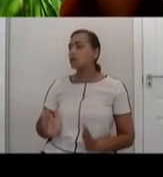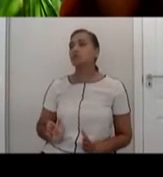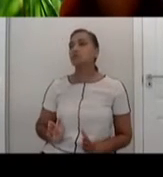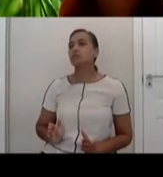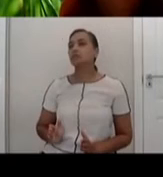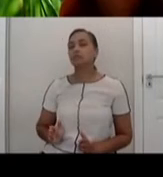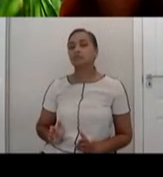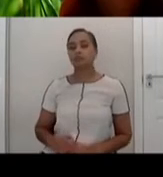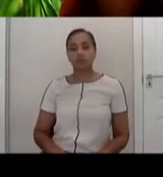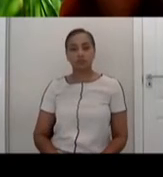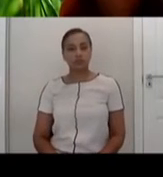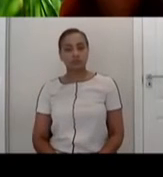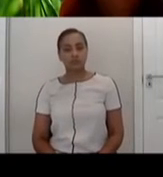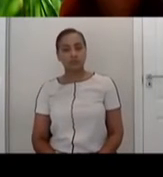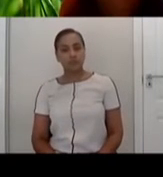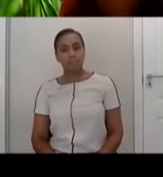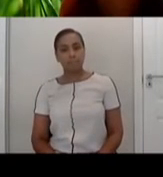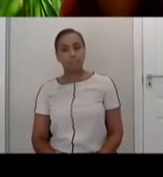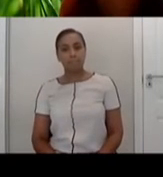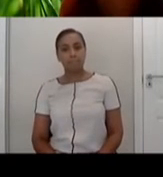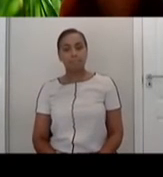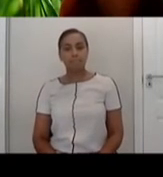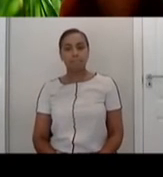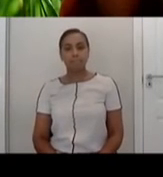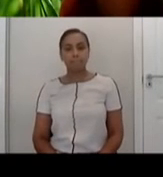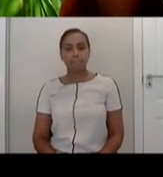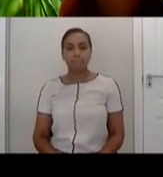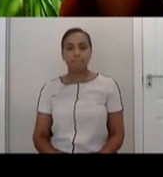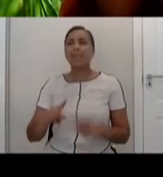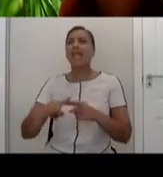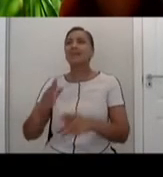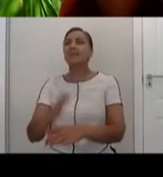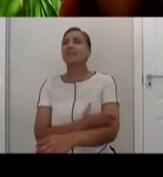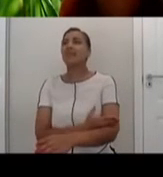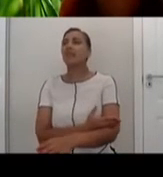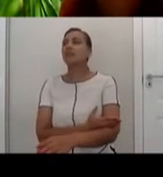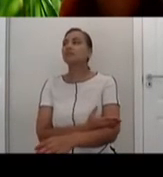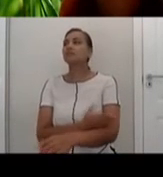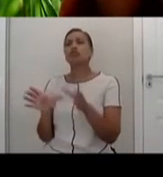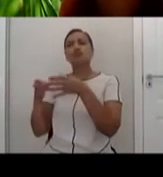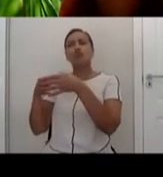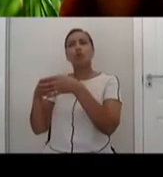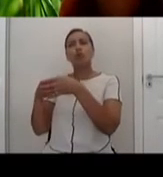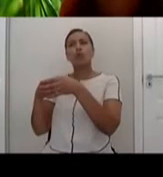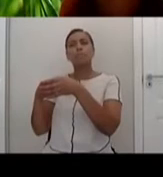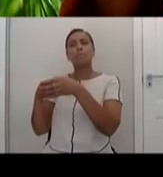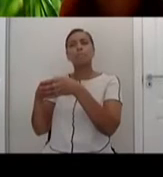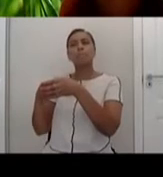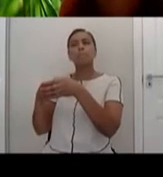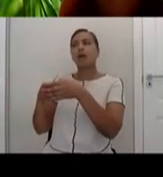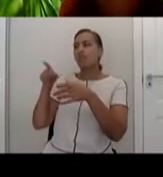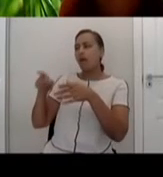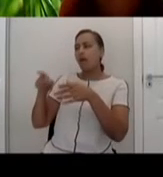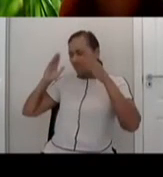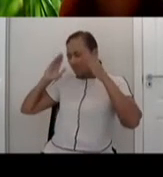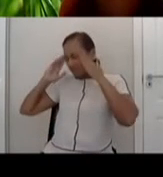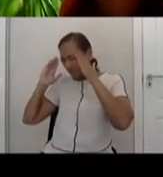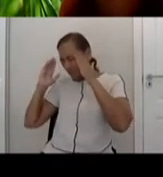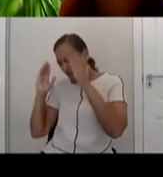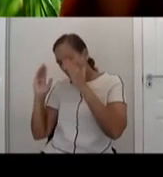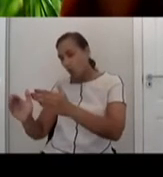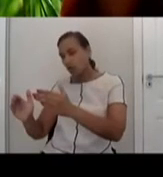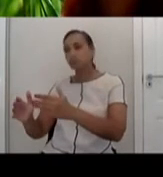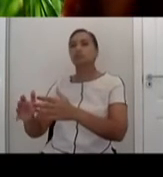new co-managing directors of Enfield Clinical Commissioning Group, they are absolutely focused on tackling